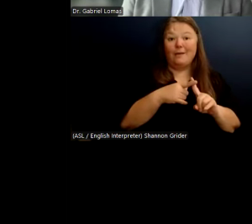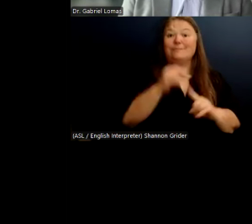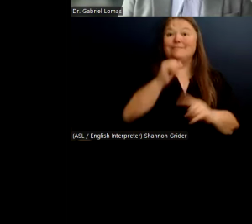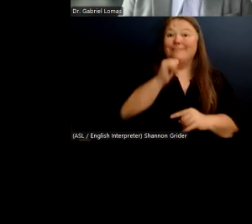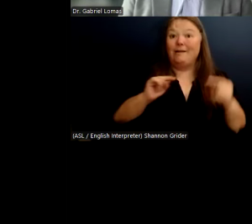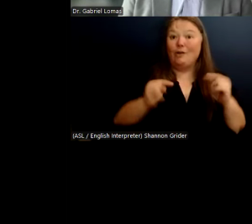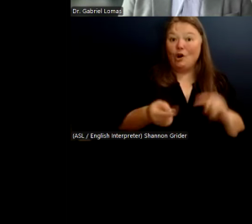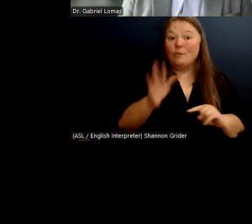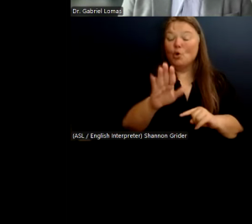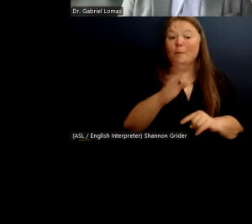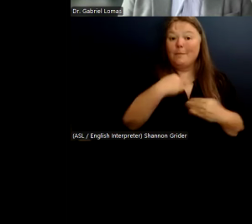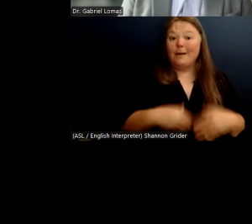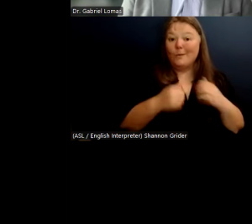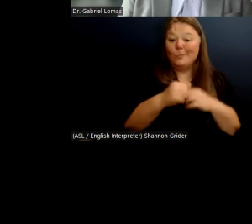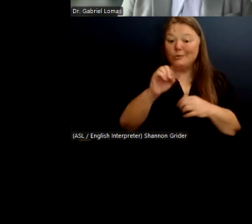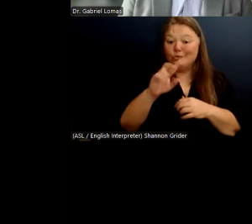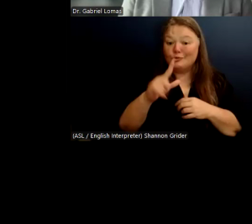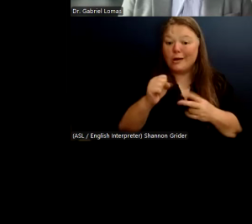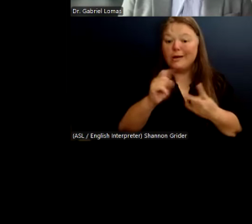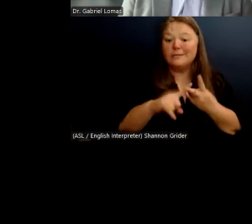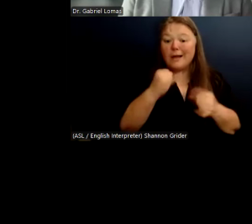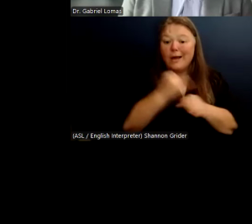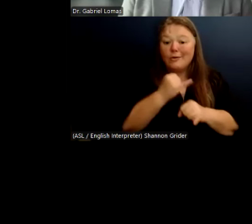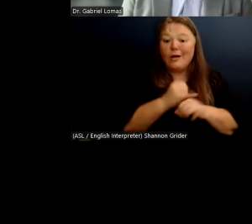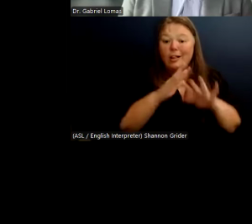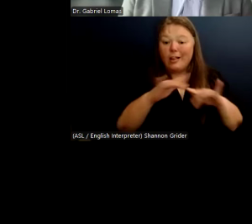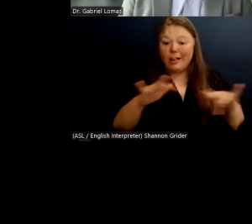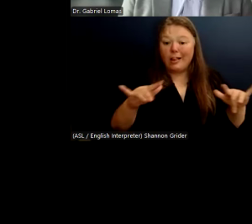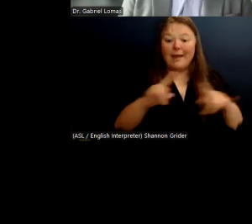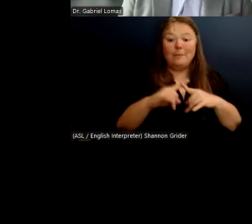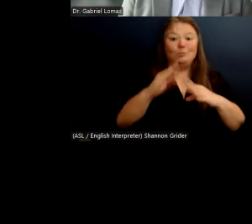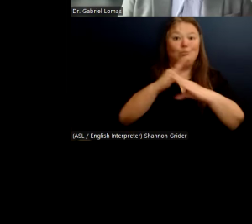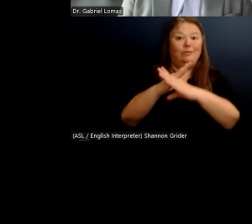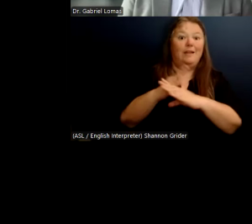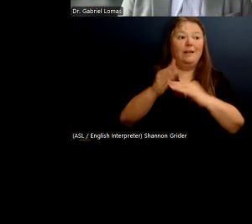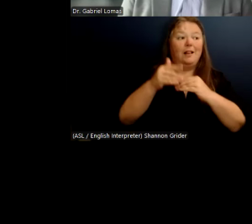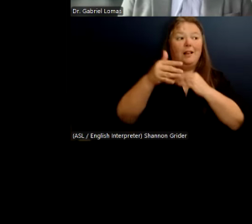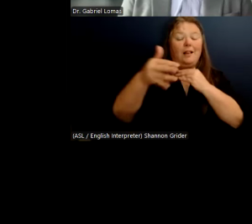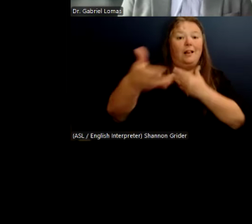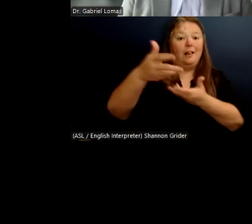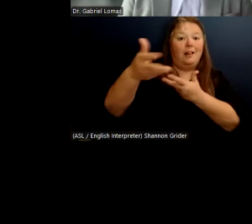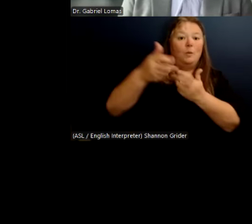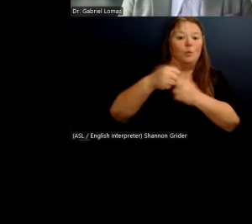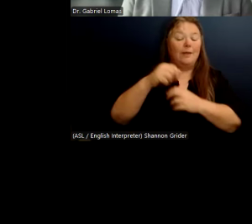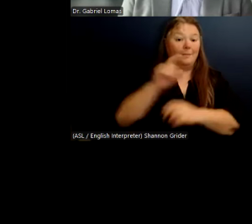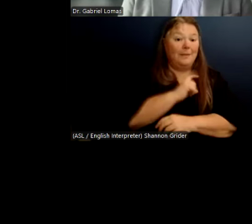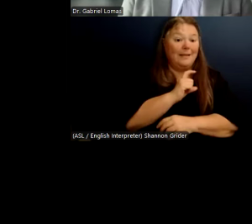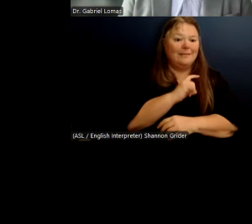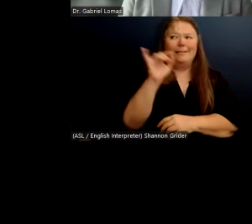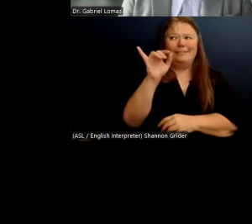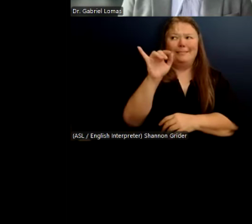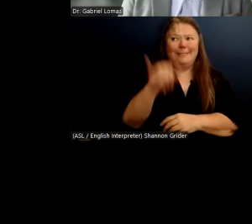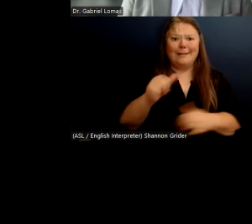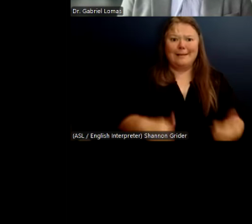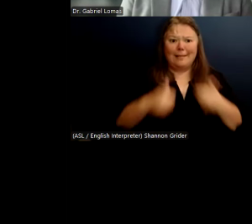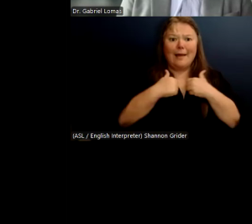your body with drugs and alcohol, and how to prevent possibly later kinds of interactions with the police is a life skill